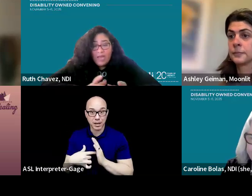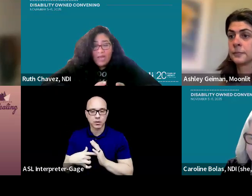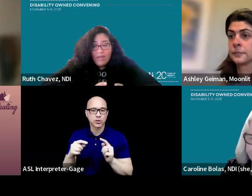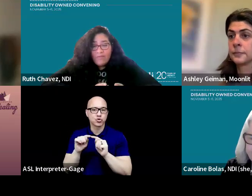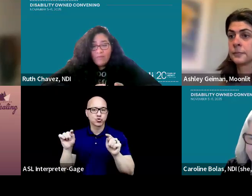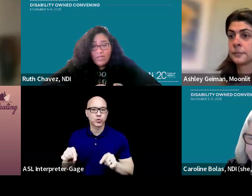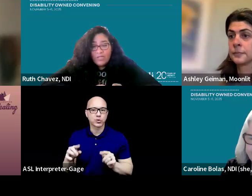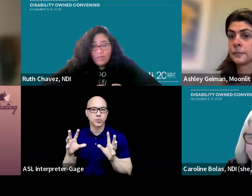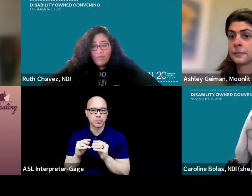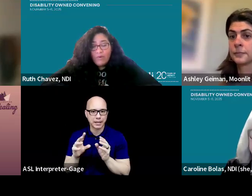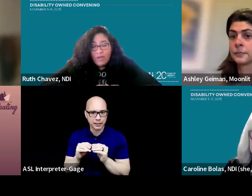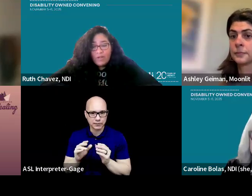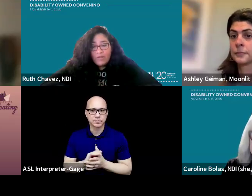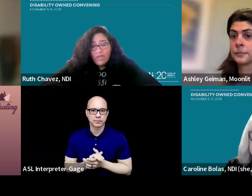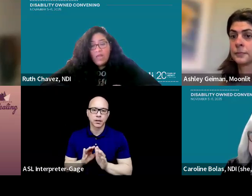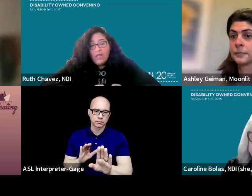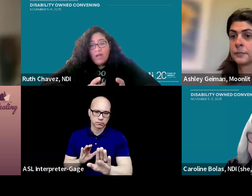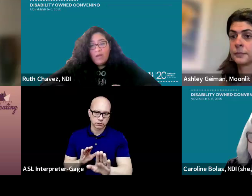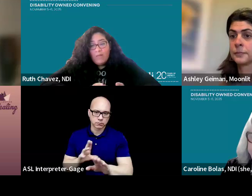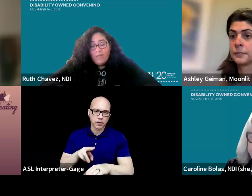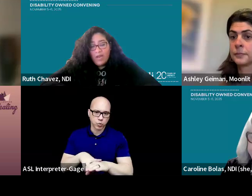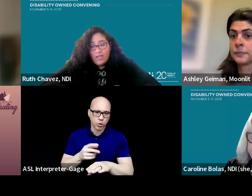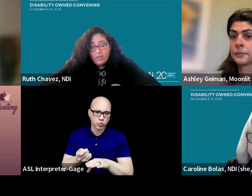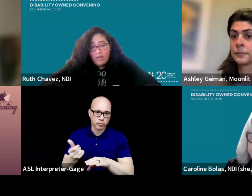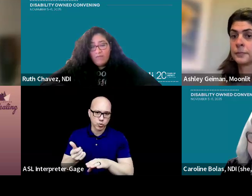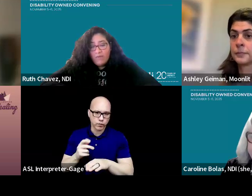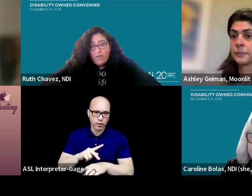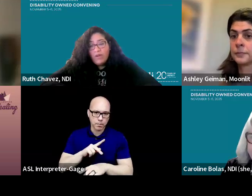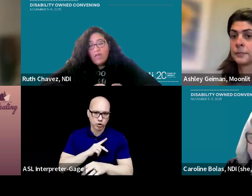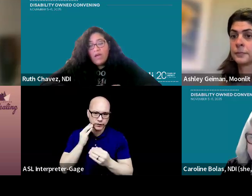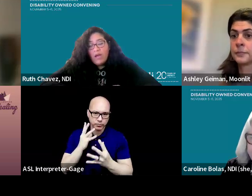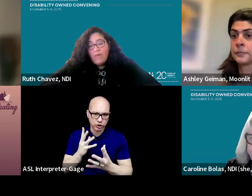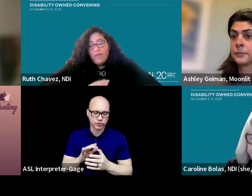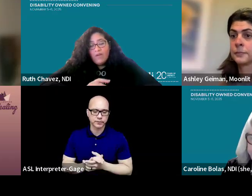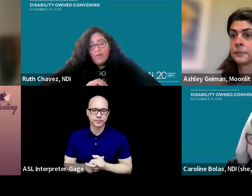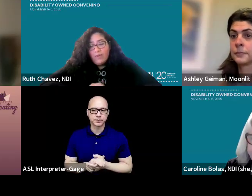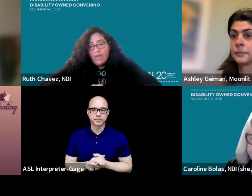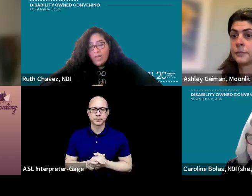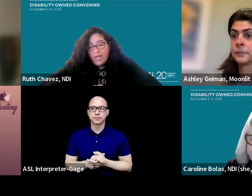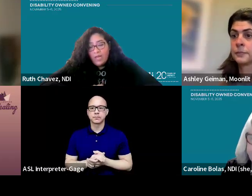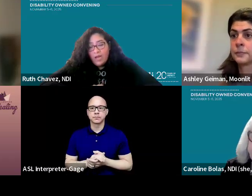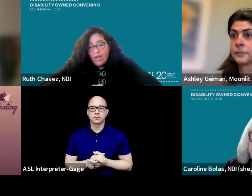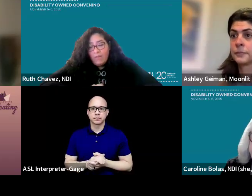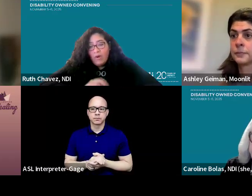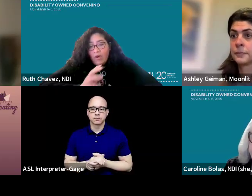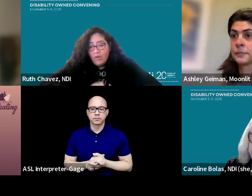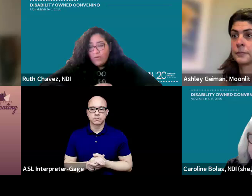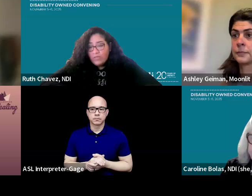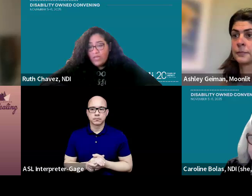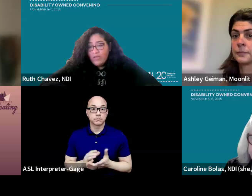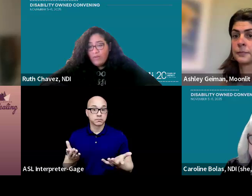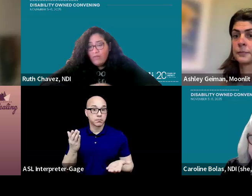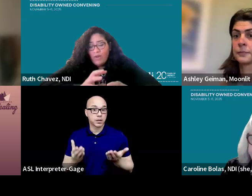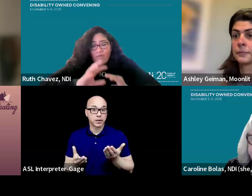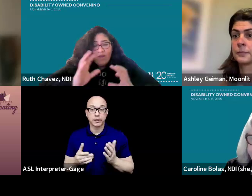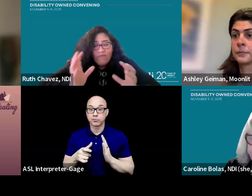removing PII information before including that into that folder. It could be